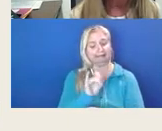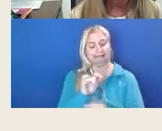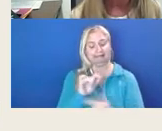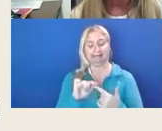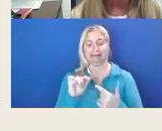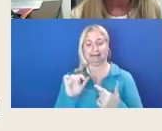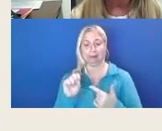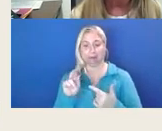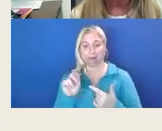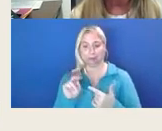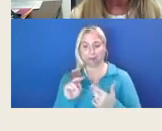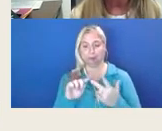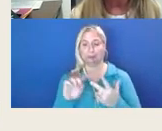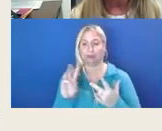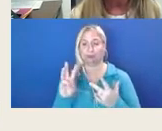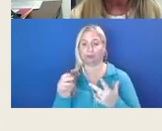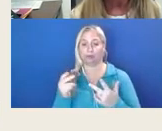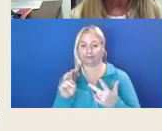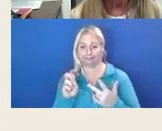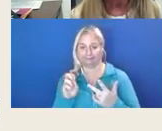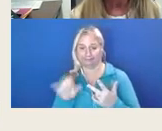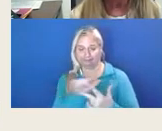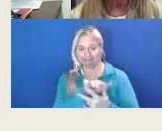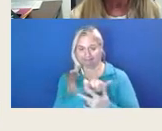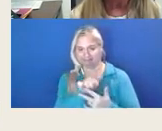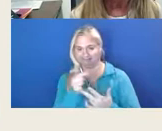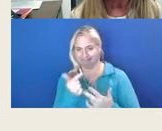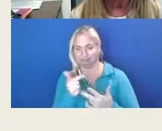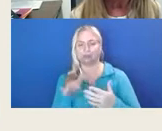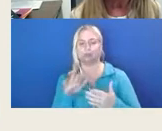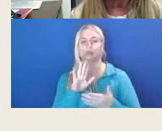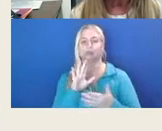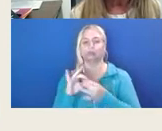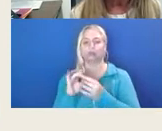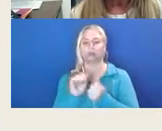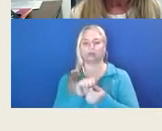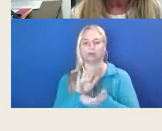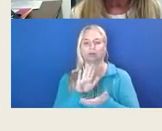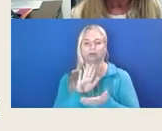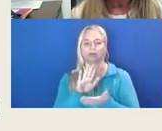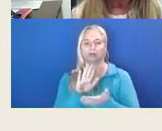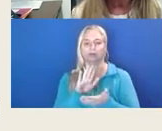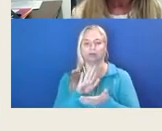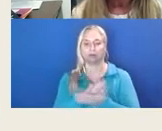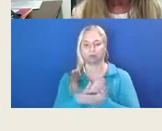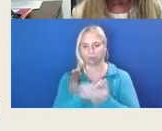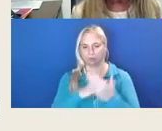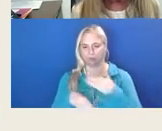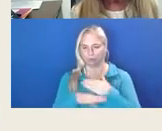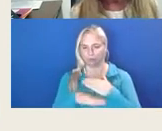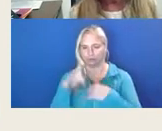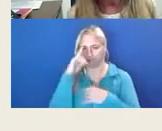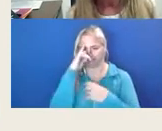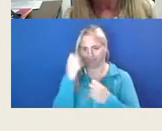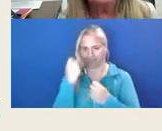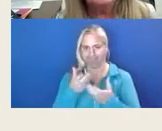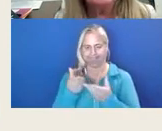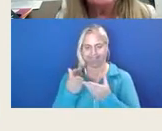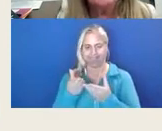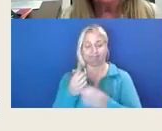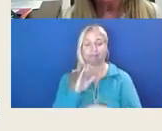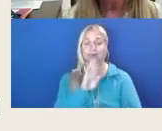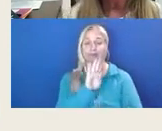Whitney, and that's school-based mental health services. So I'd again highlight that the BIPs